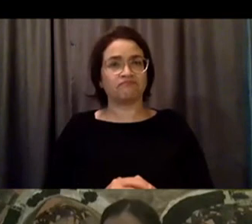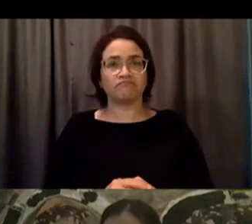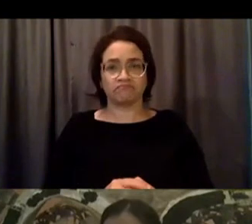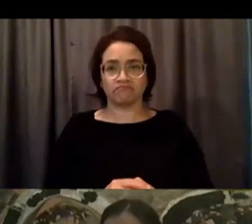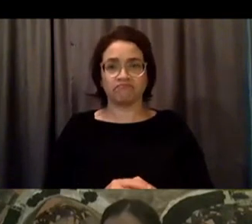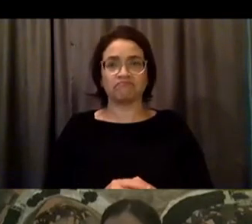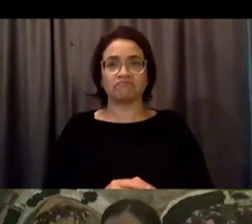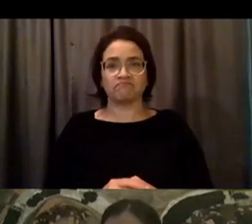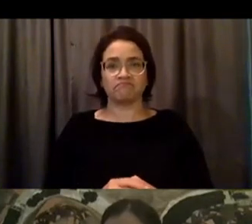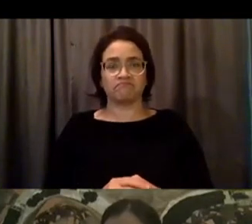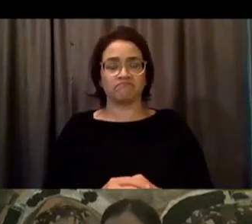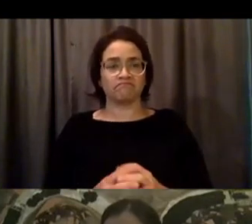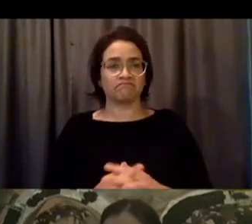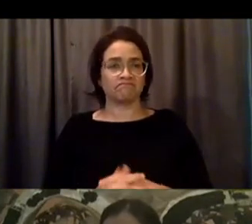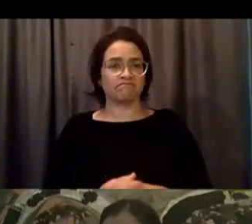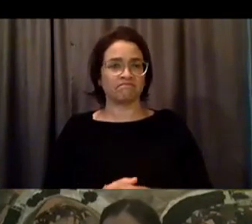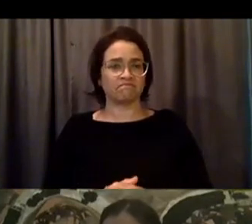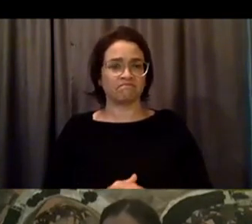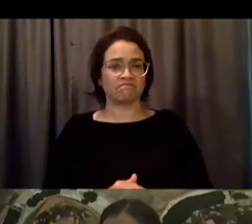Um,